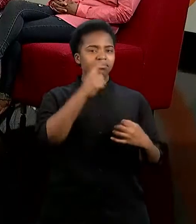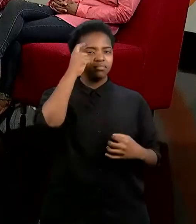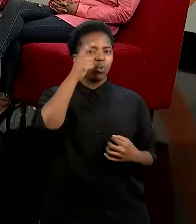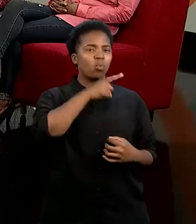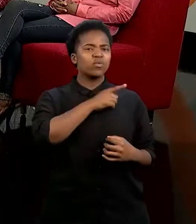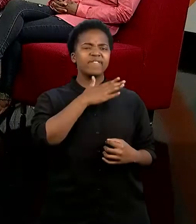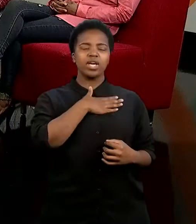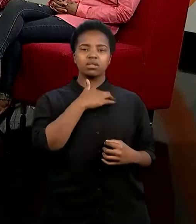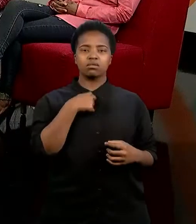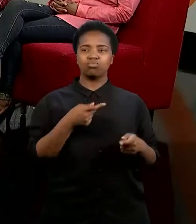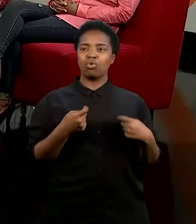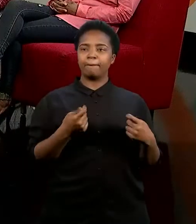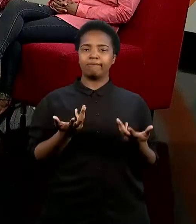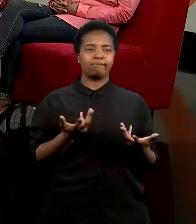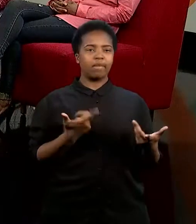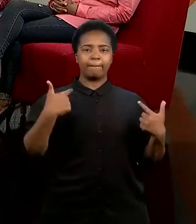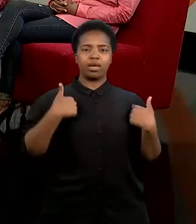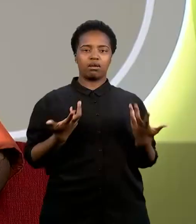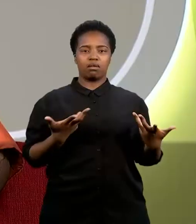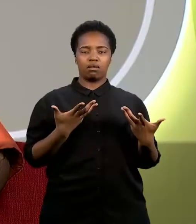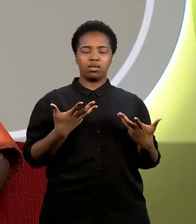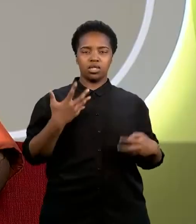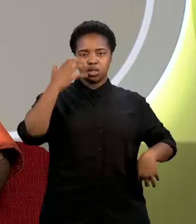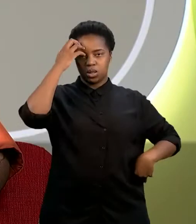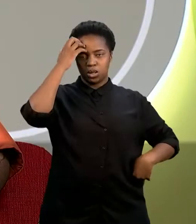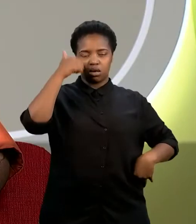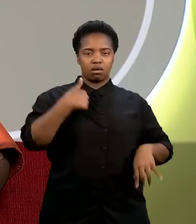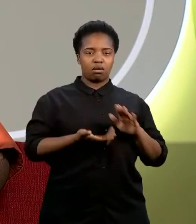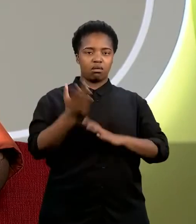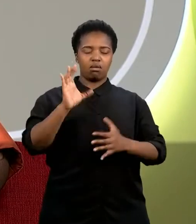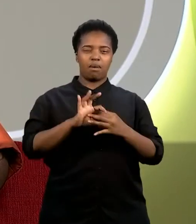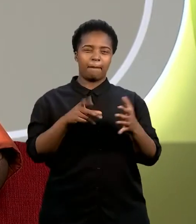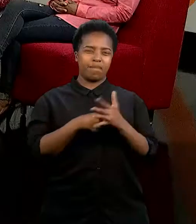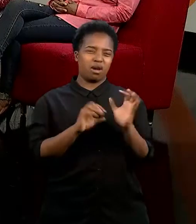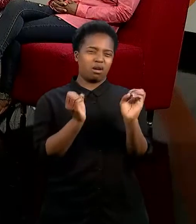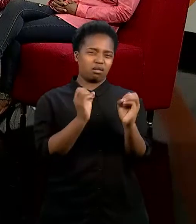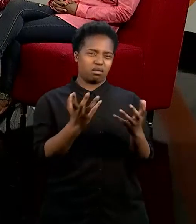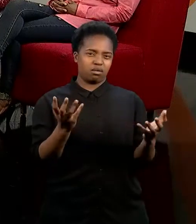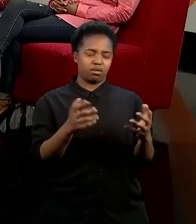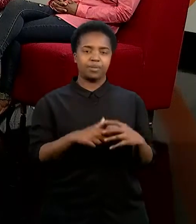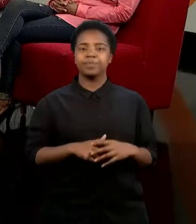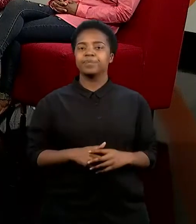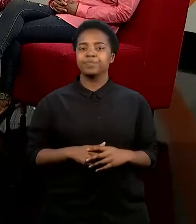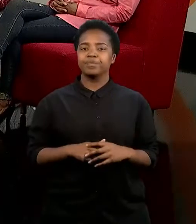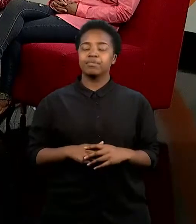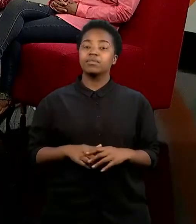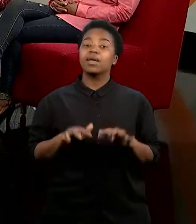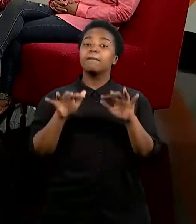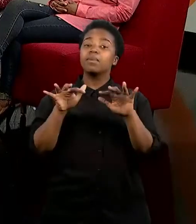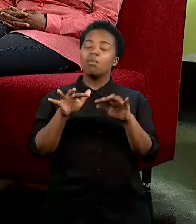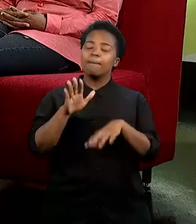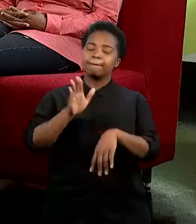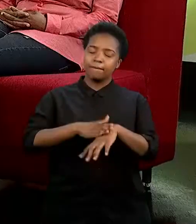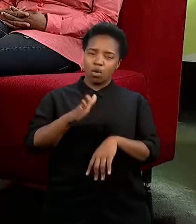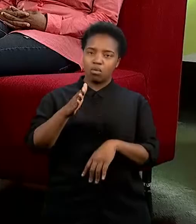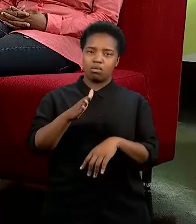of belonging when you go shopping. You don't have to struggle or go back home without getting something. People, they should be more